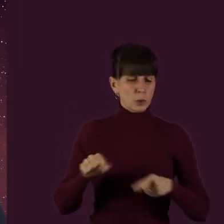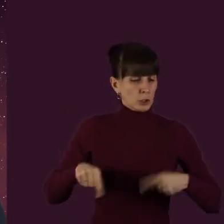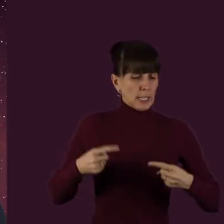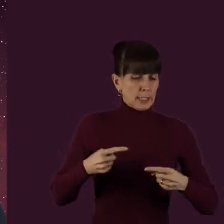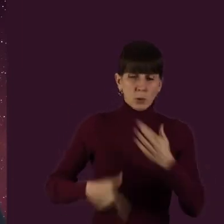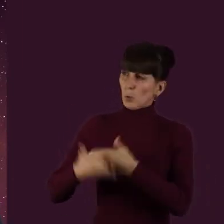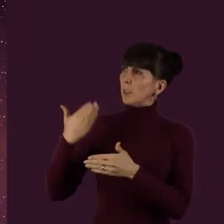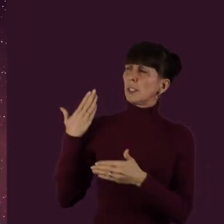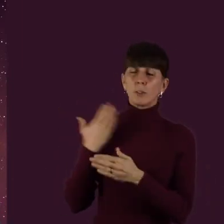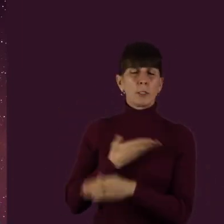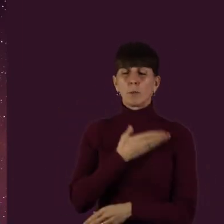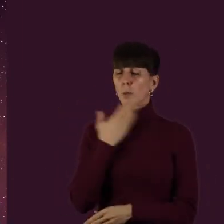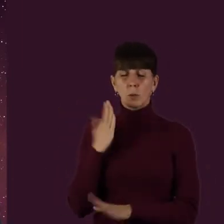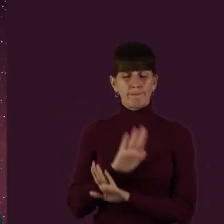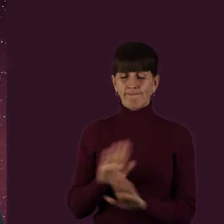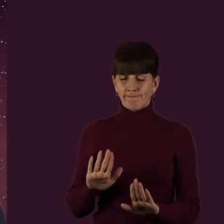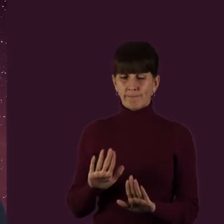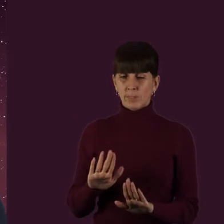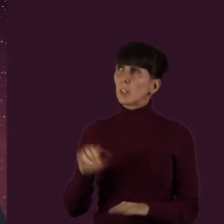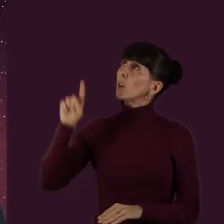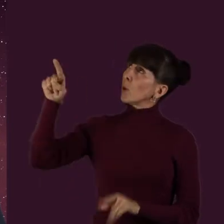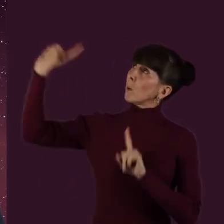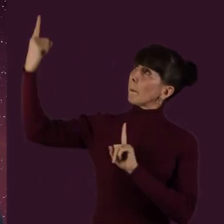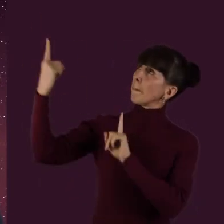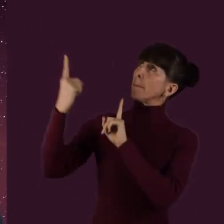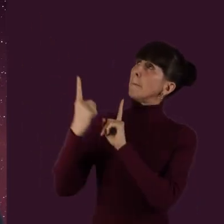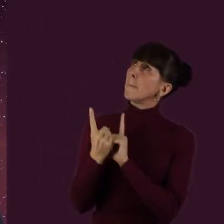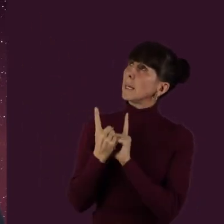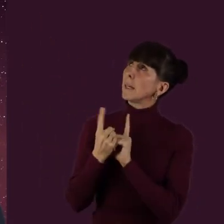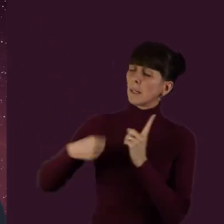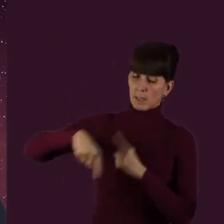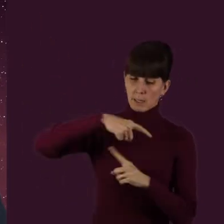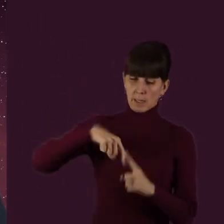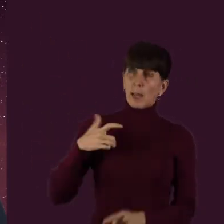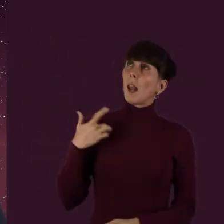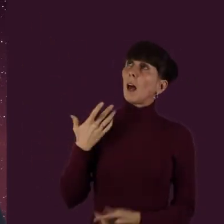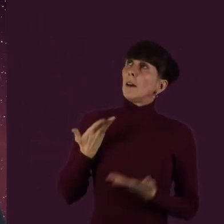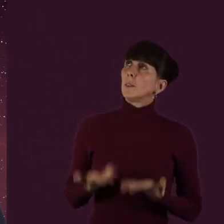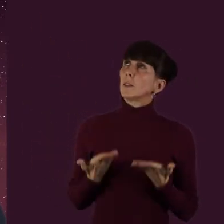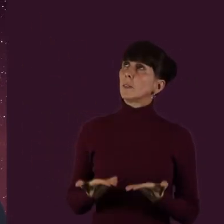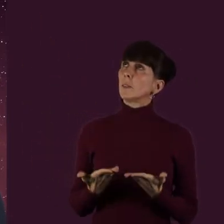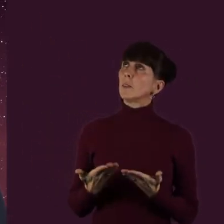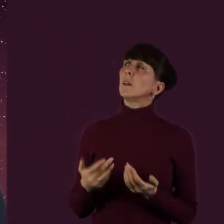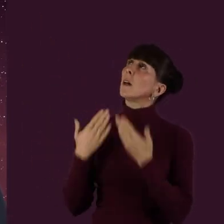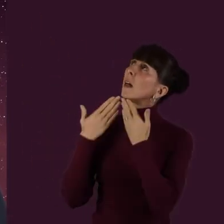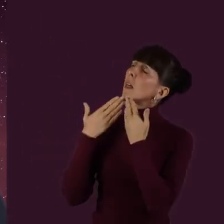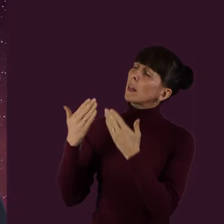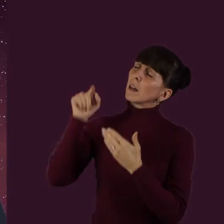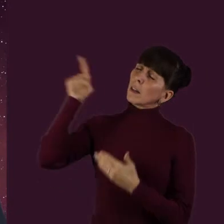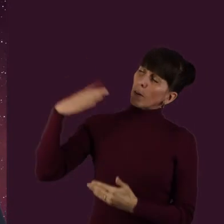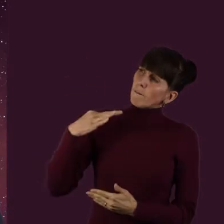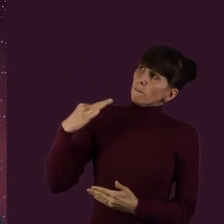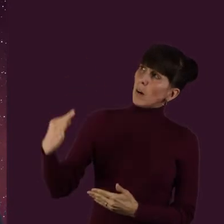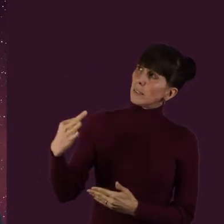Lord, you will come and meet with us where we are. And Father, I thank you that you give us the invitation to